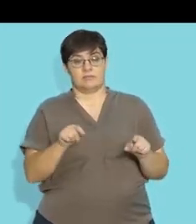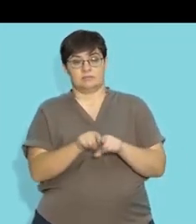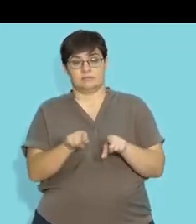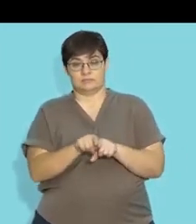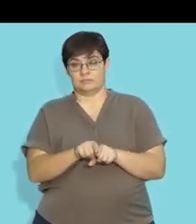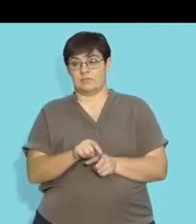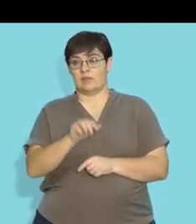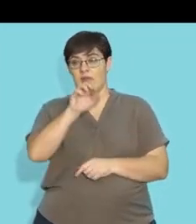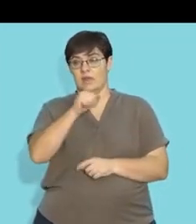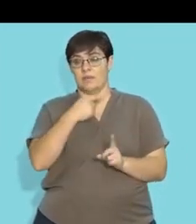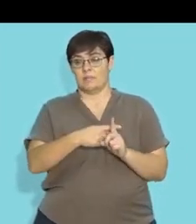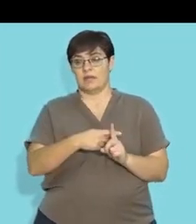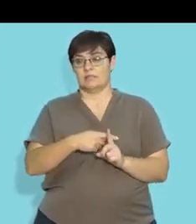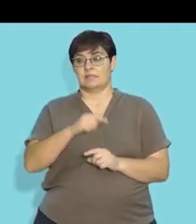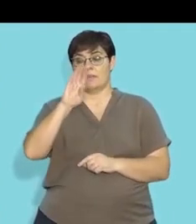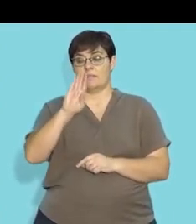is A,